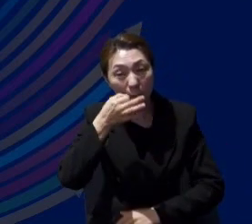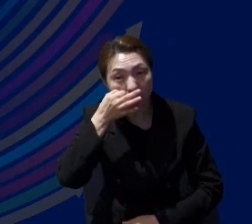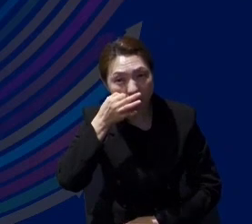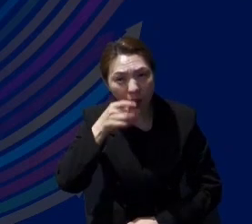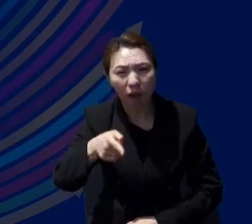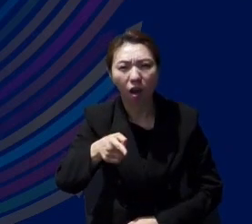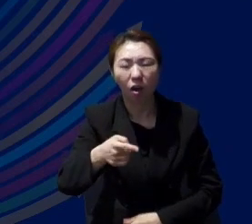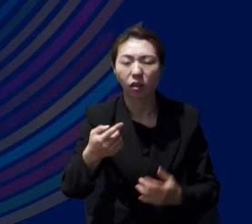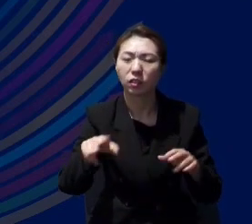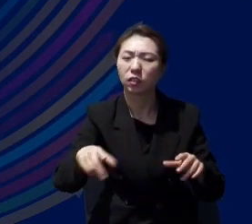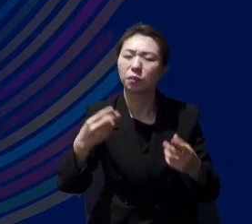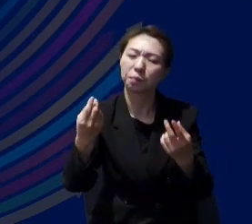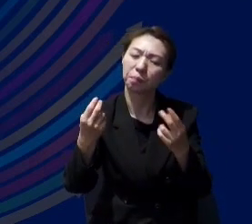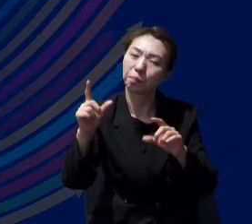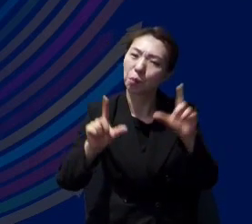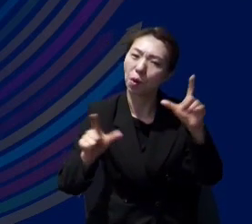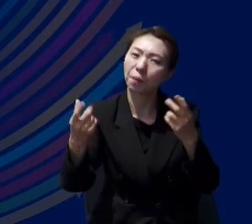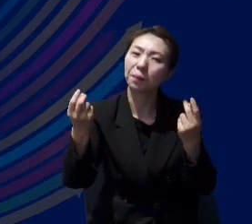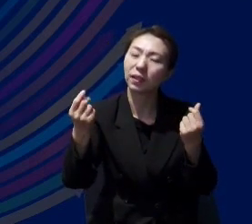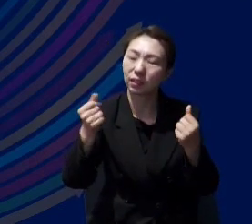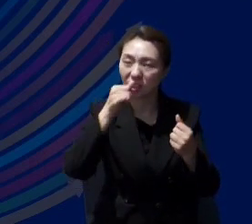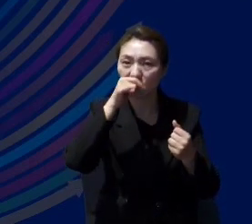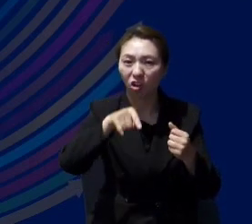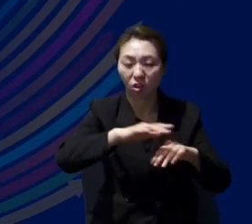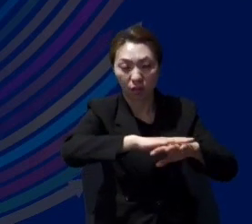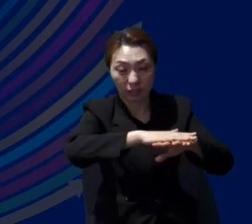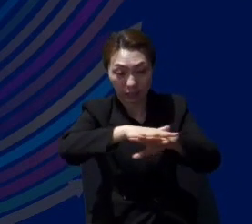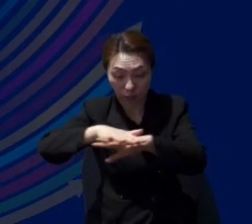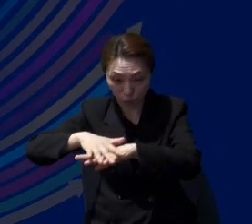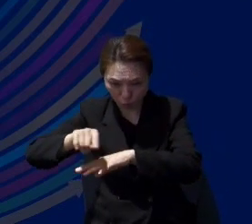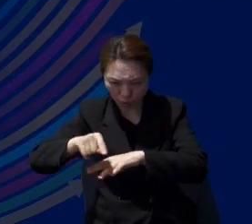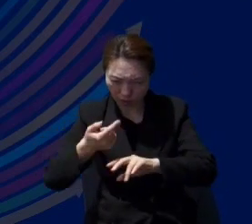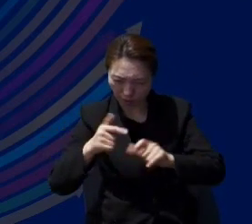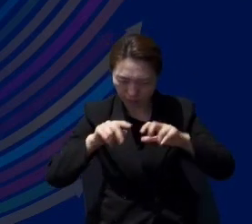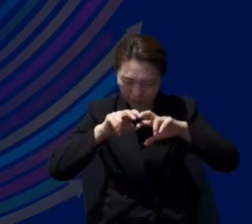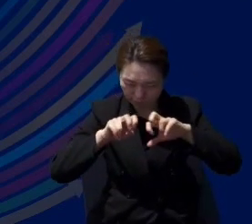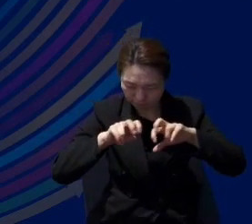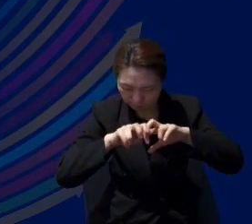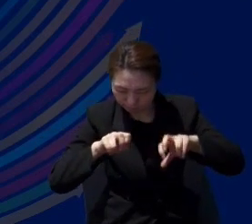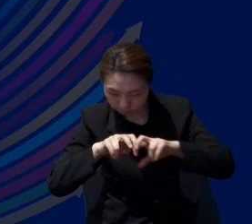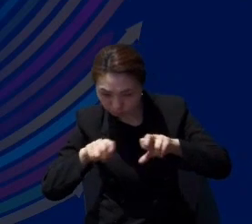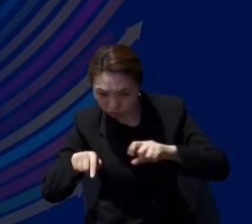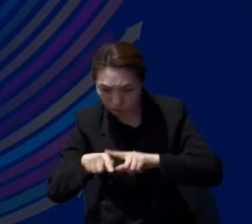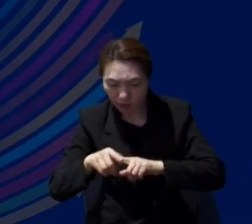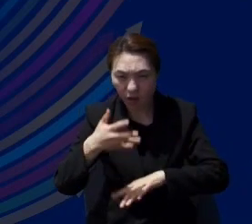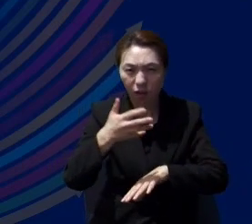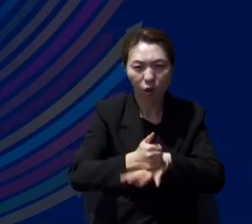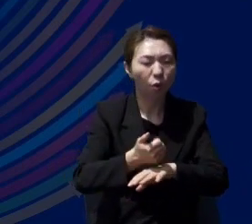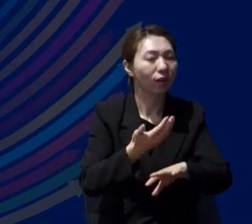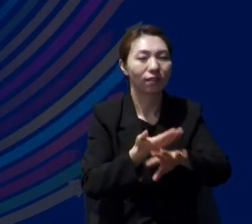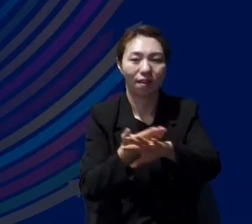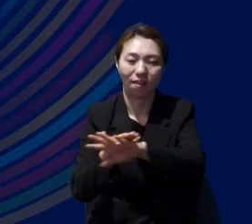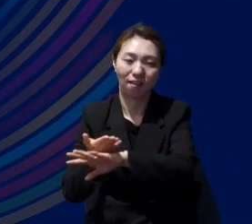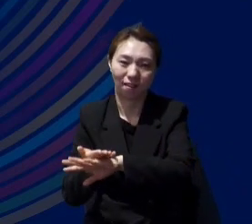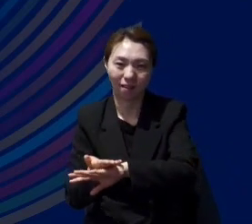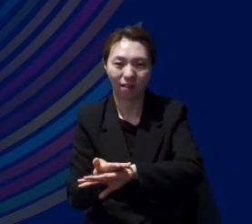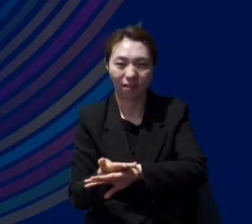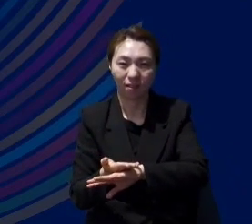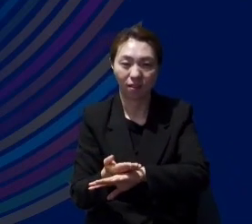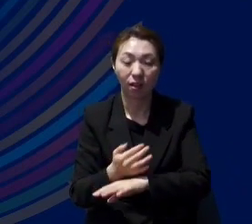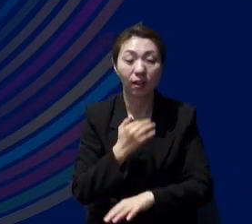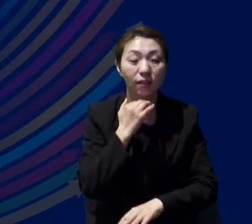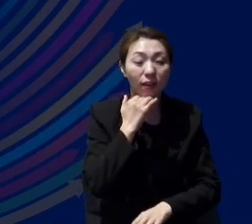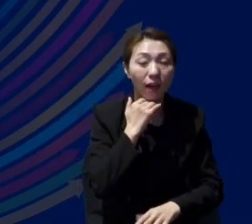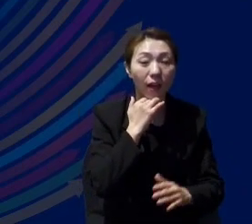we've published thus far from these analyses. You can swap different causes, different ages, different sexes, and so on, and allows you to